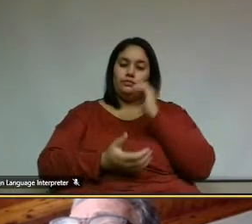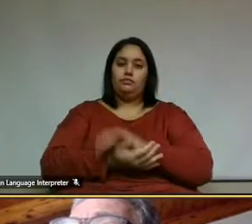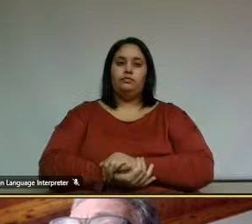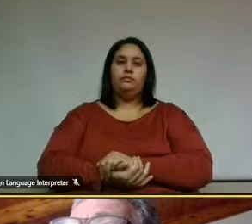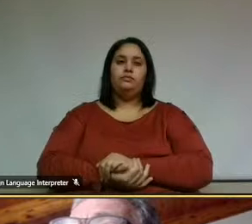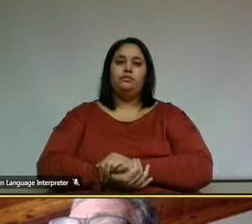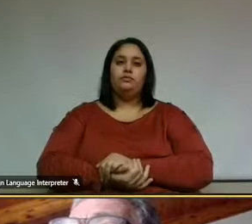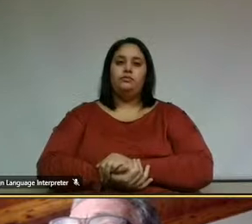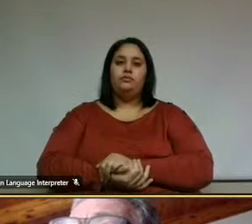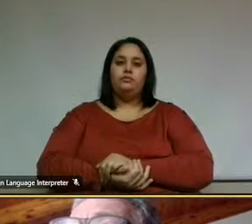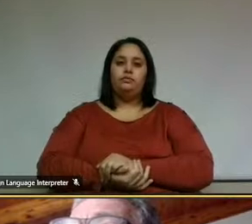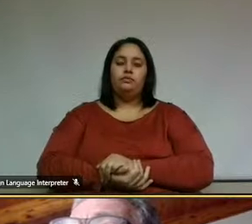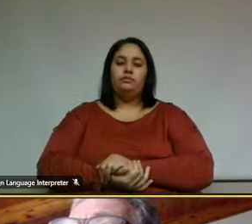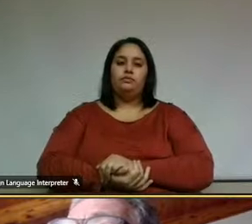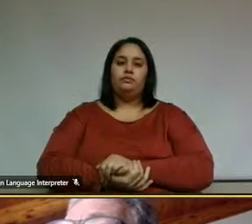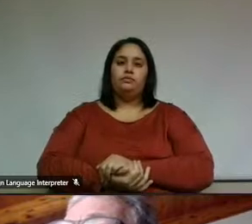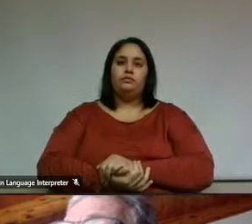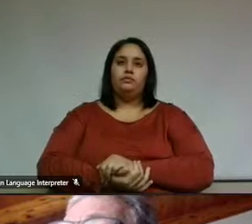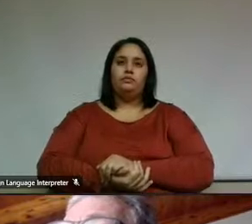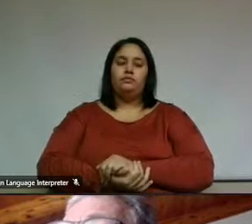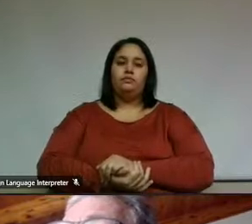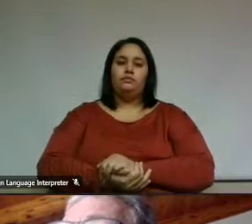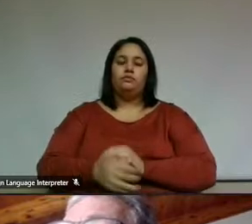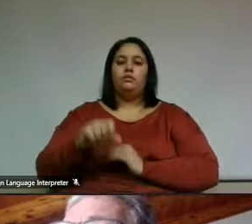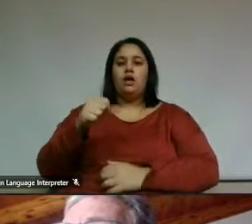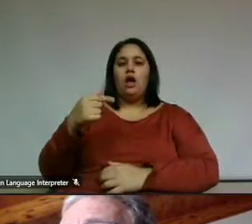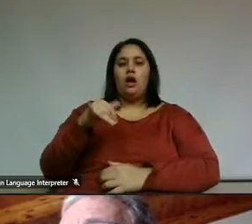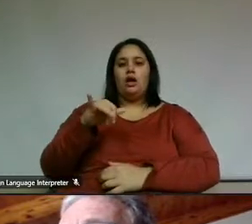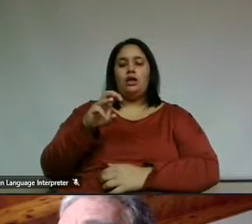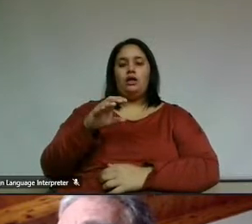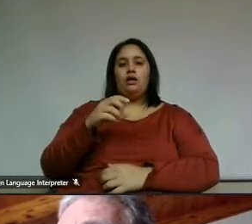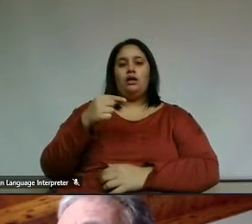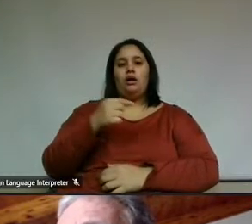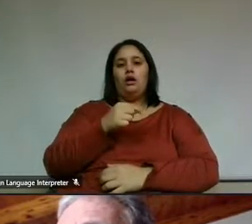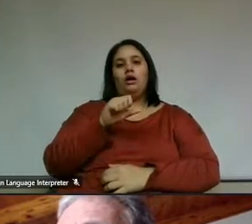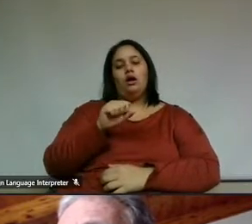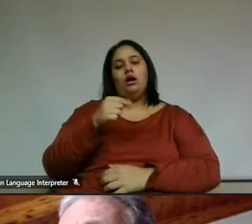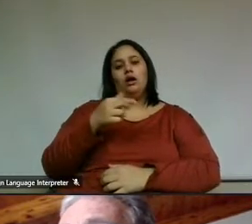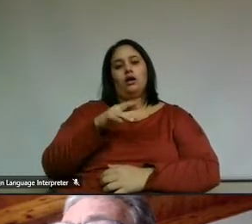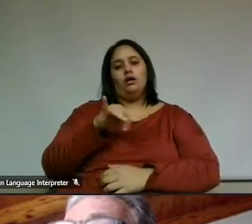call upon Agri Western Cape.